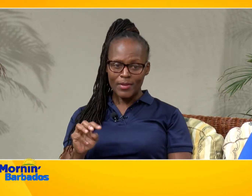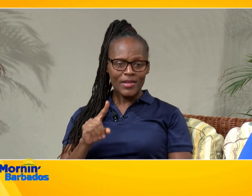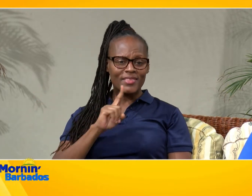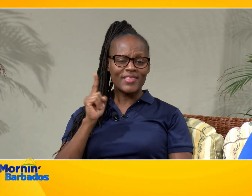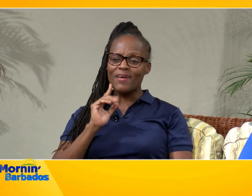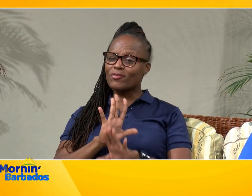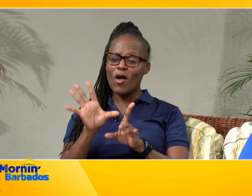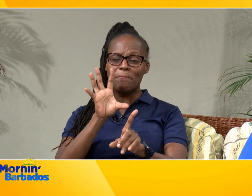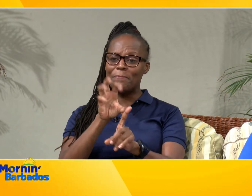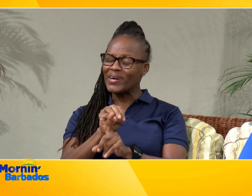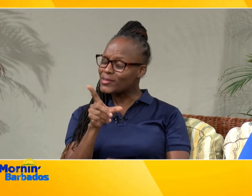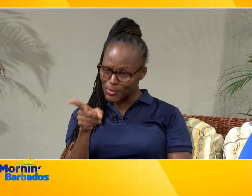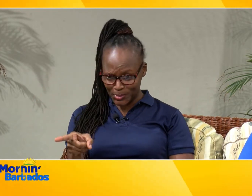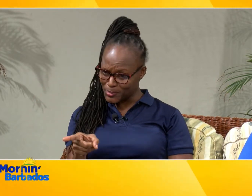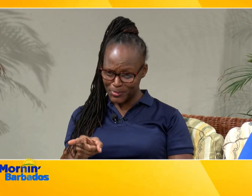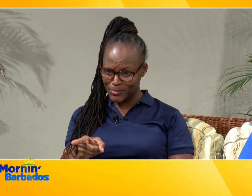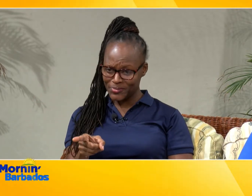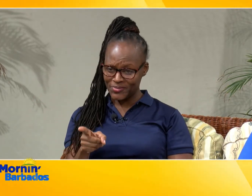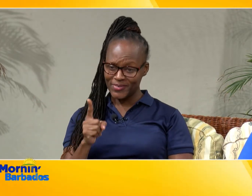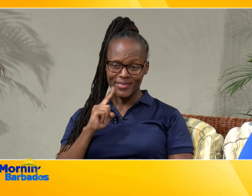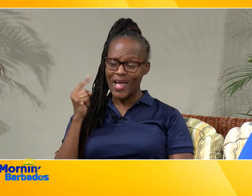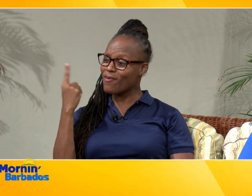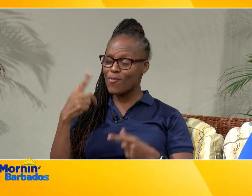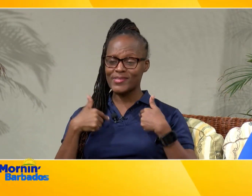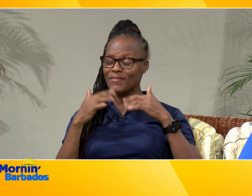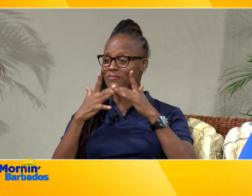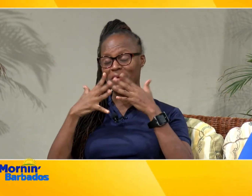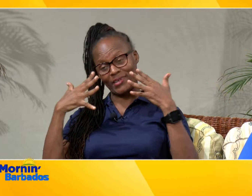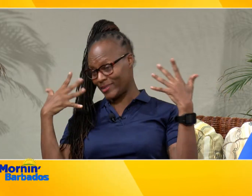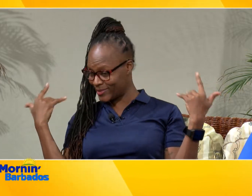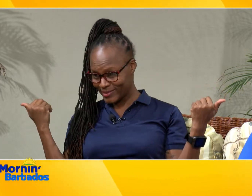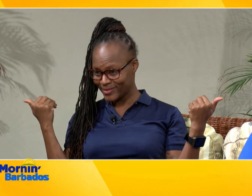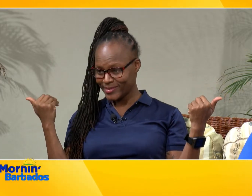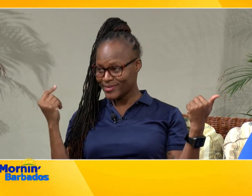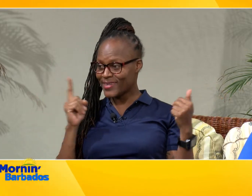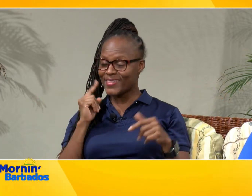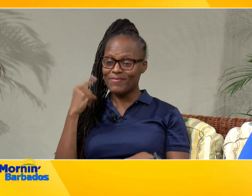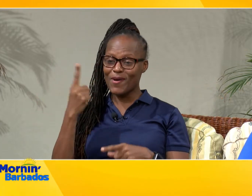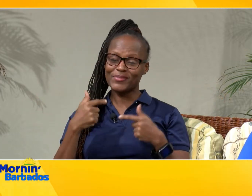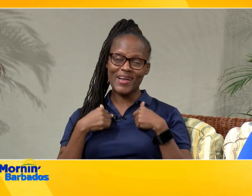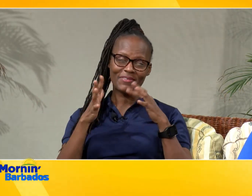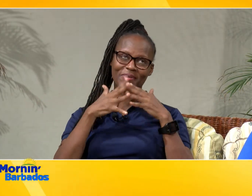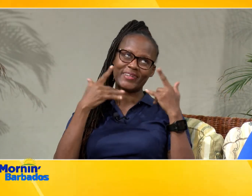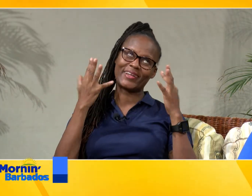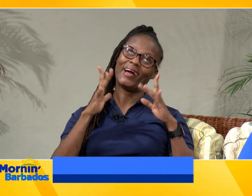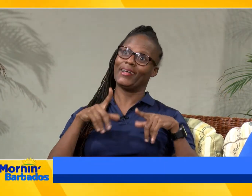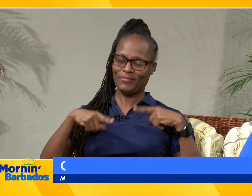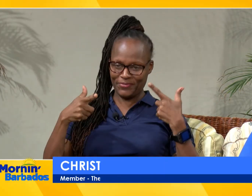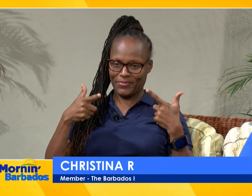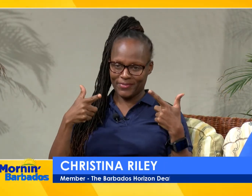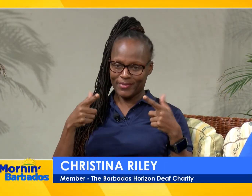Don't be afraid of them. The deaf will not bite you. We're friendly.